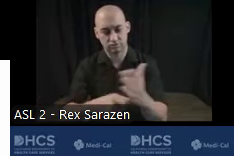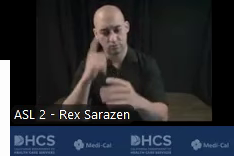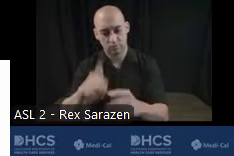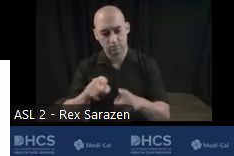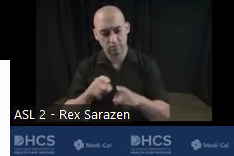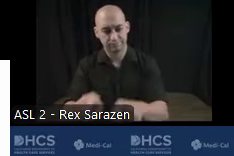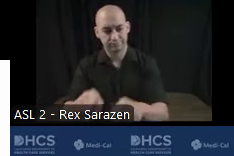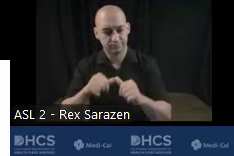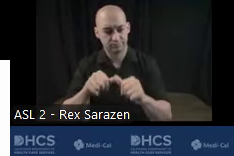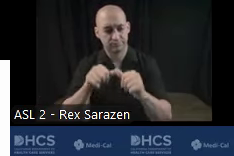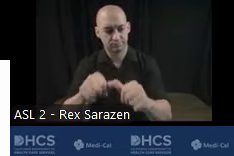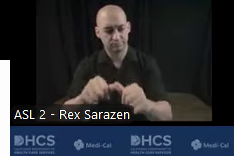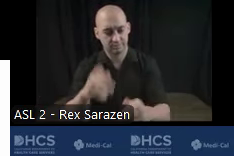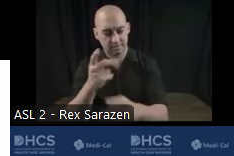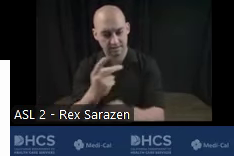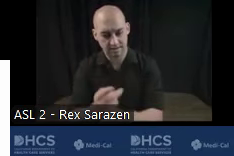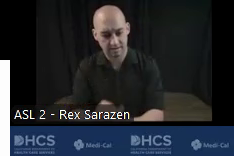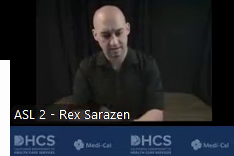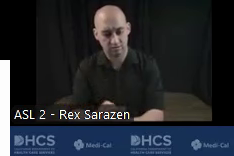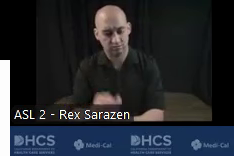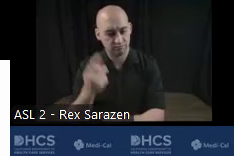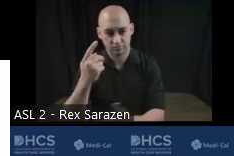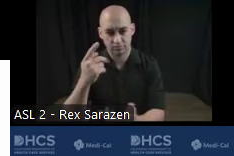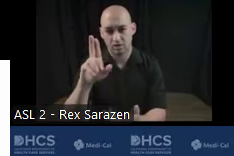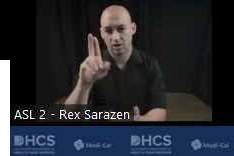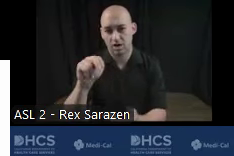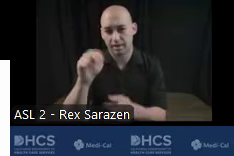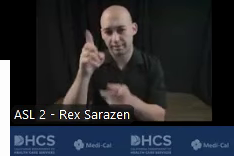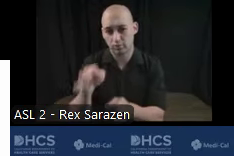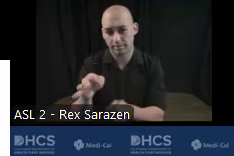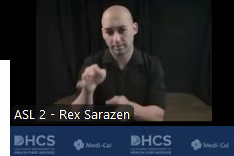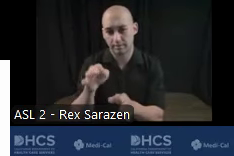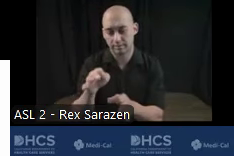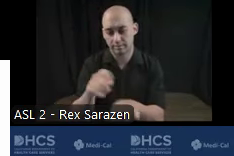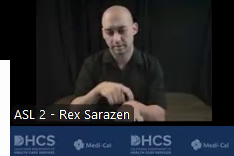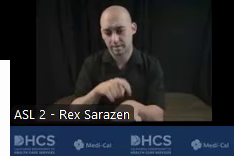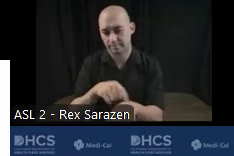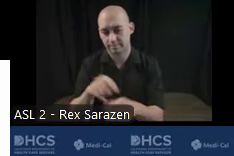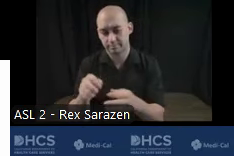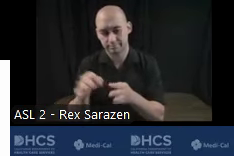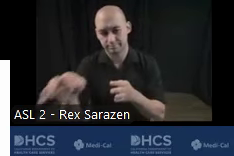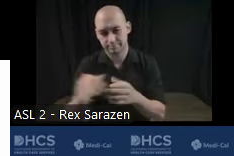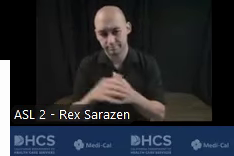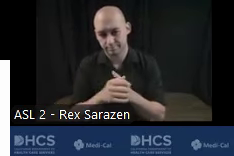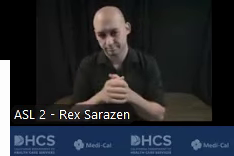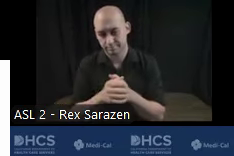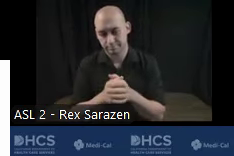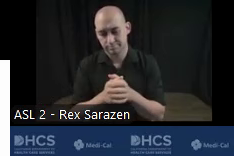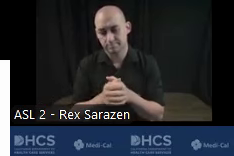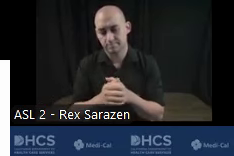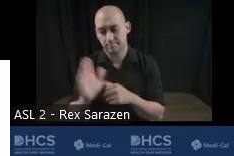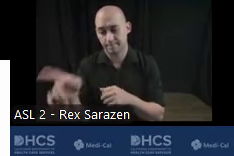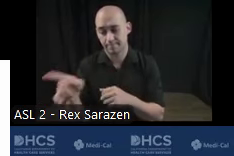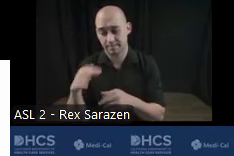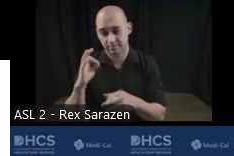facility for undetermined length of time. Previously, many managed care plans were under the impression that the benefit was only